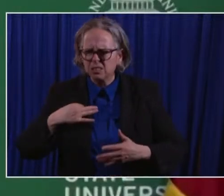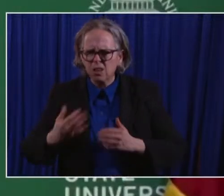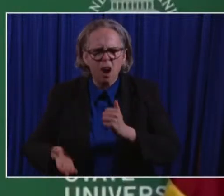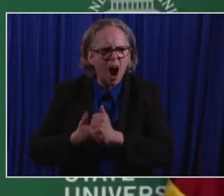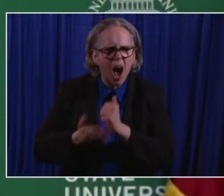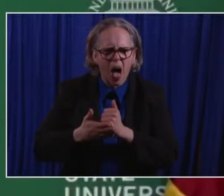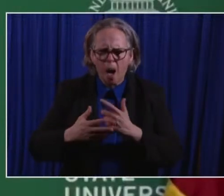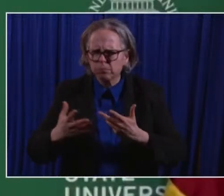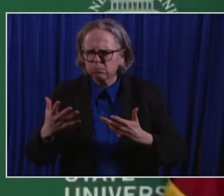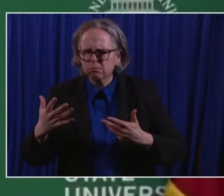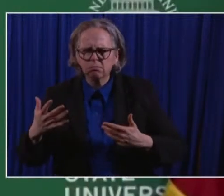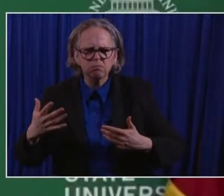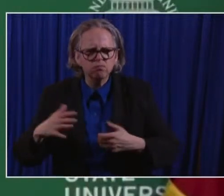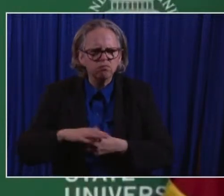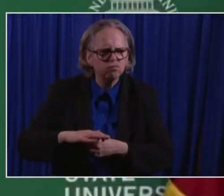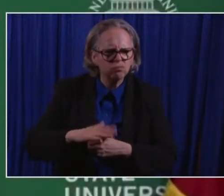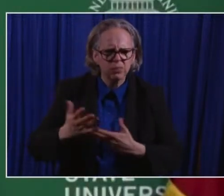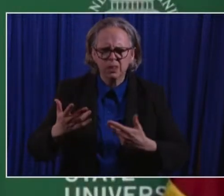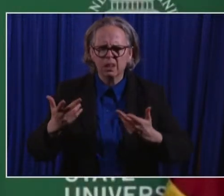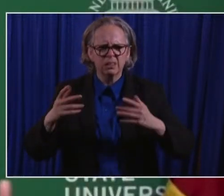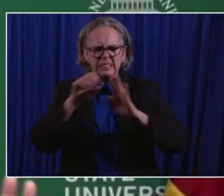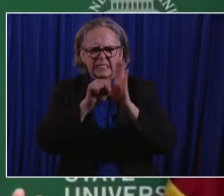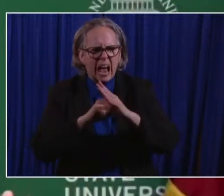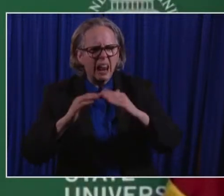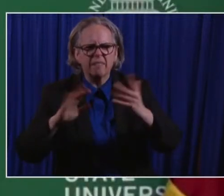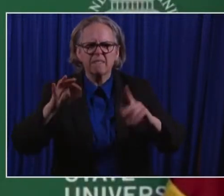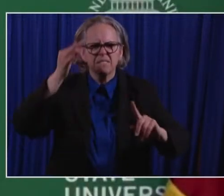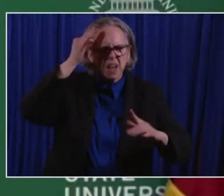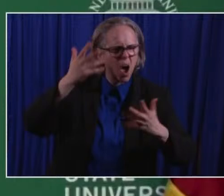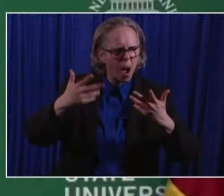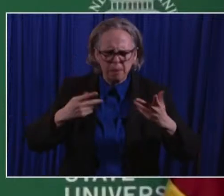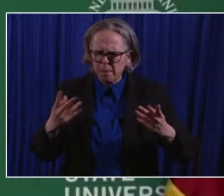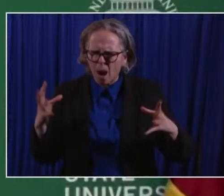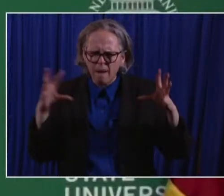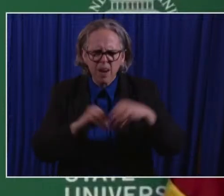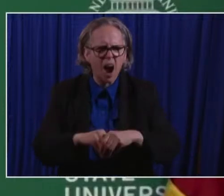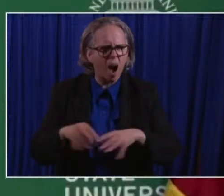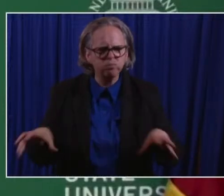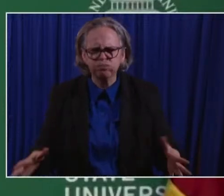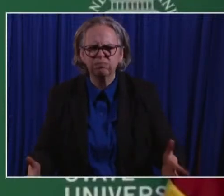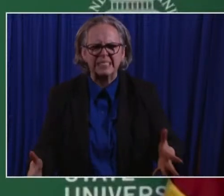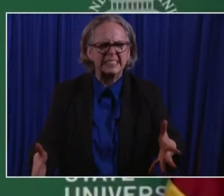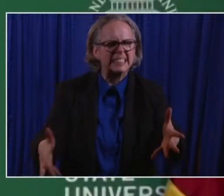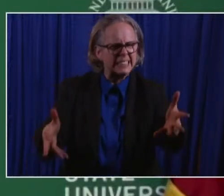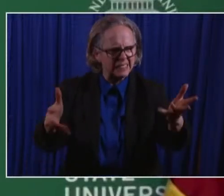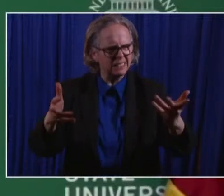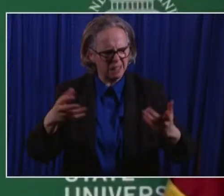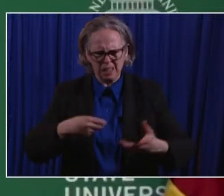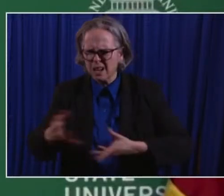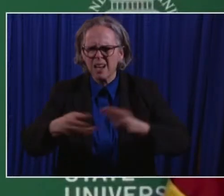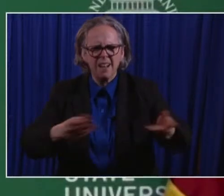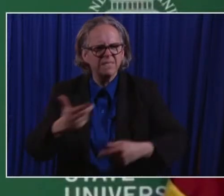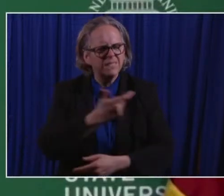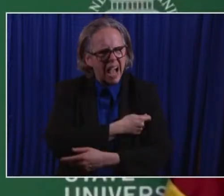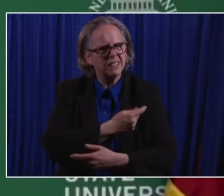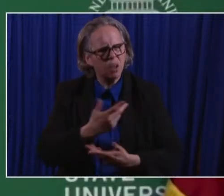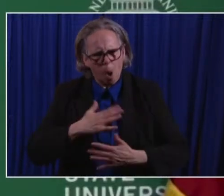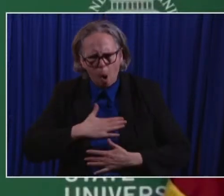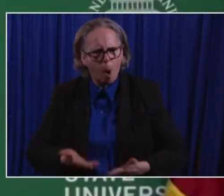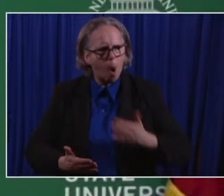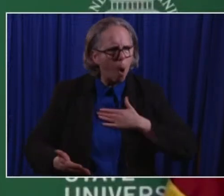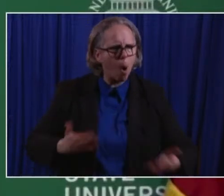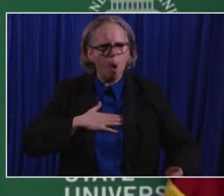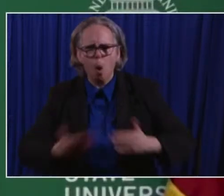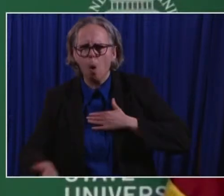but frankly, you're seeing it all over the state, who are doing everything they can to get vaccines out and to make it available to people. We are